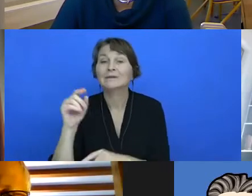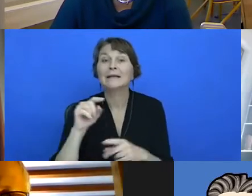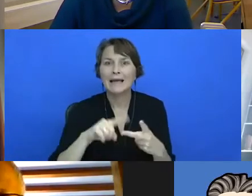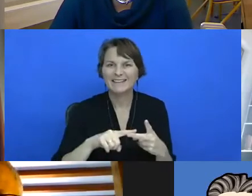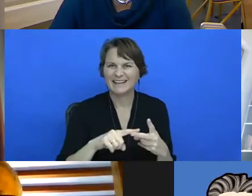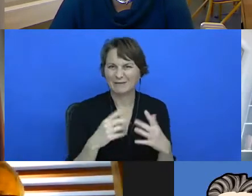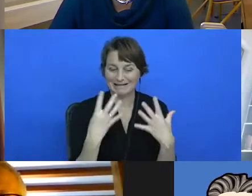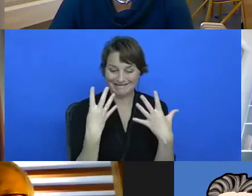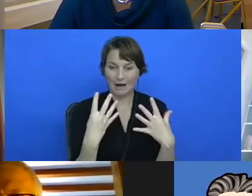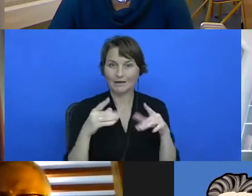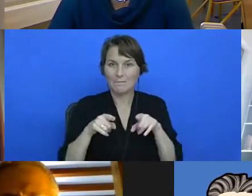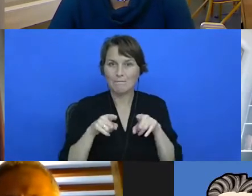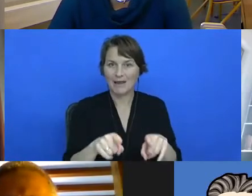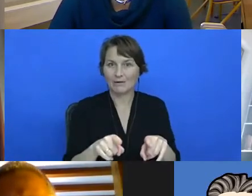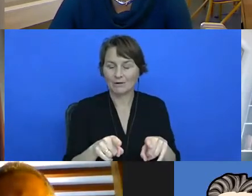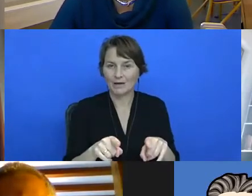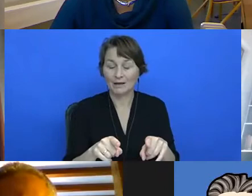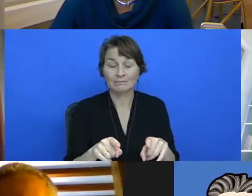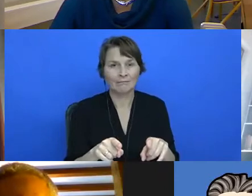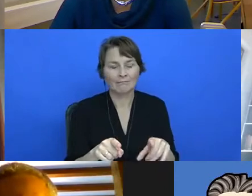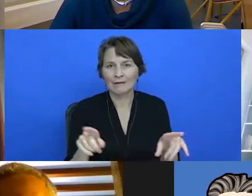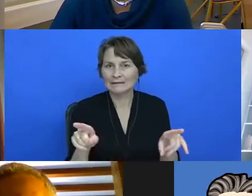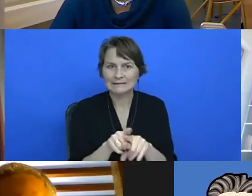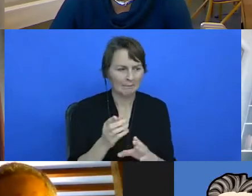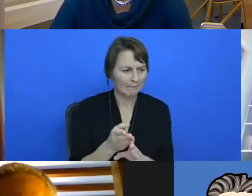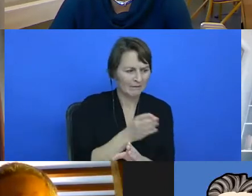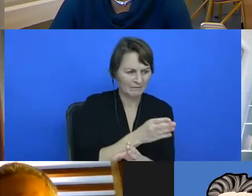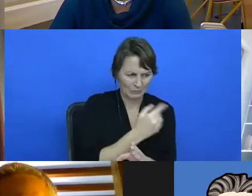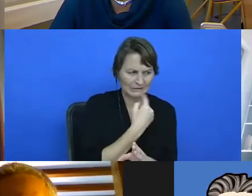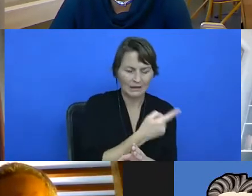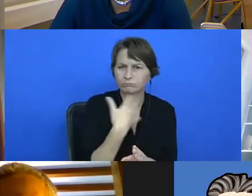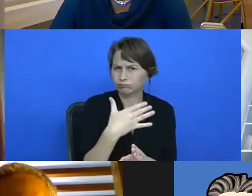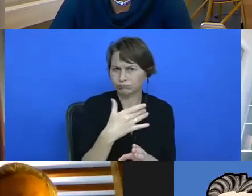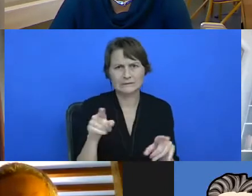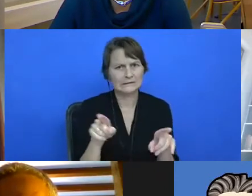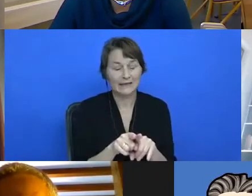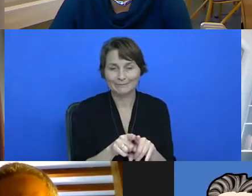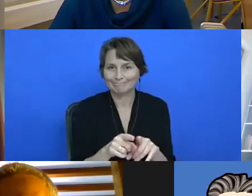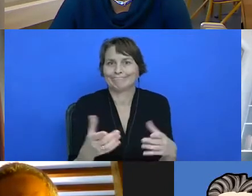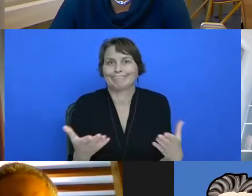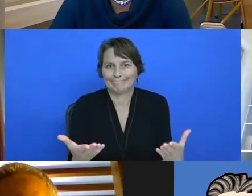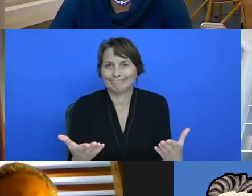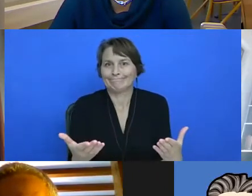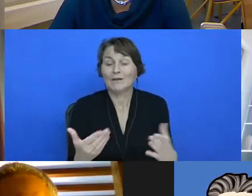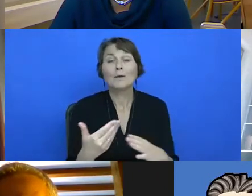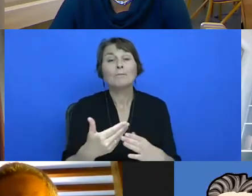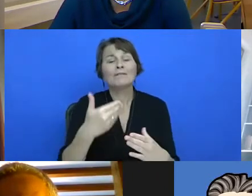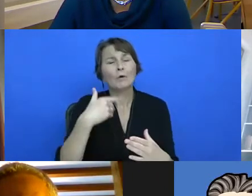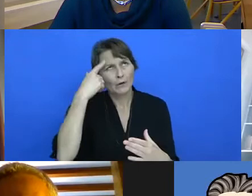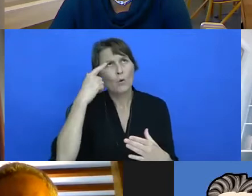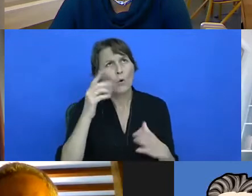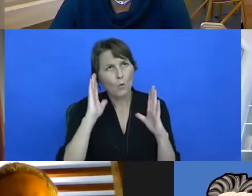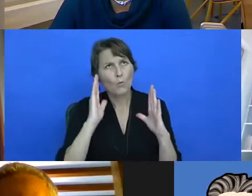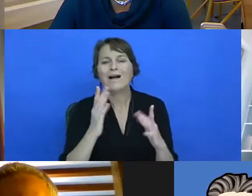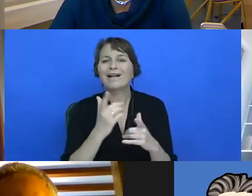we found ourselves in exactly the same situation that Beatrix and Charlotte were in, which is that we originally organized a physical conference and then